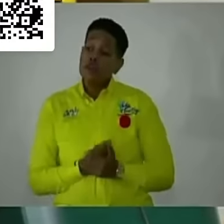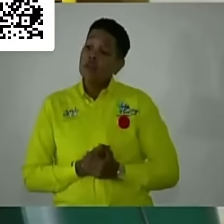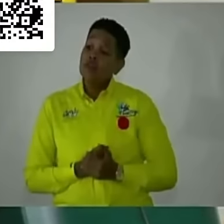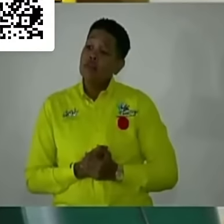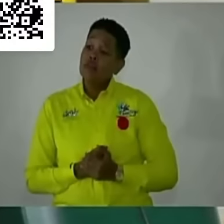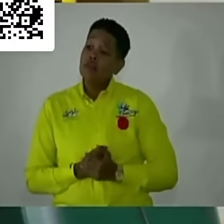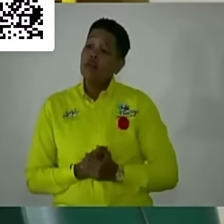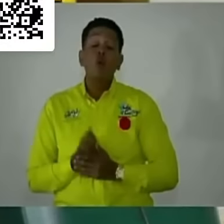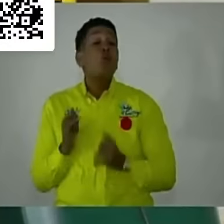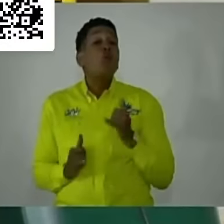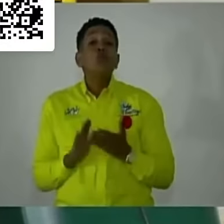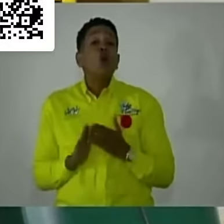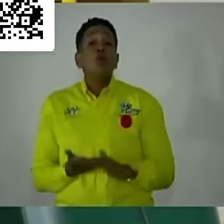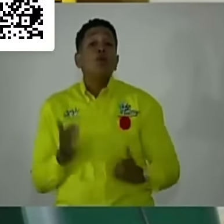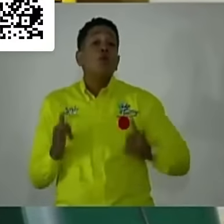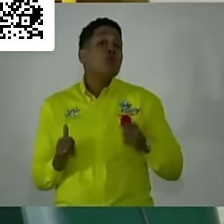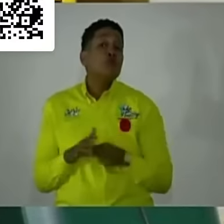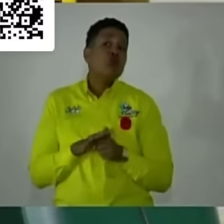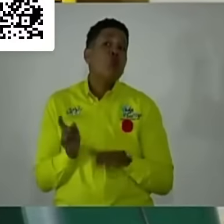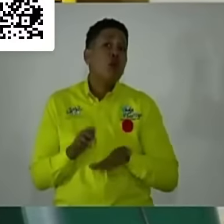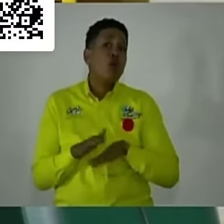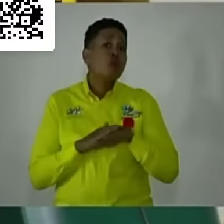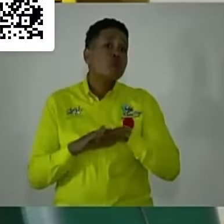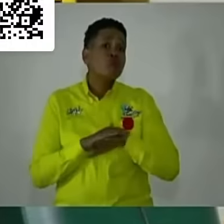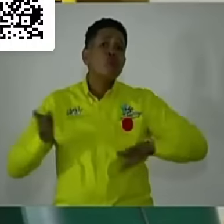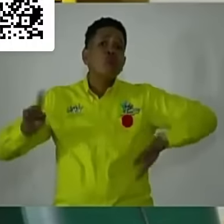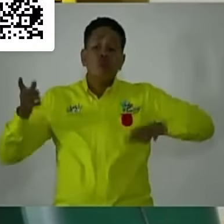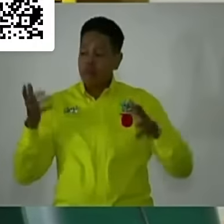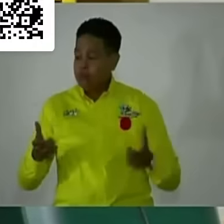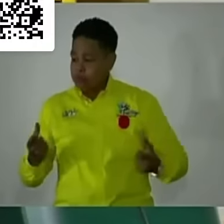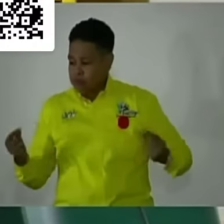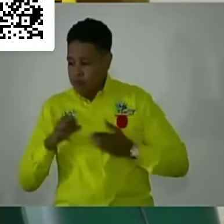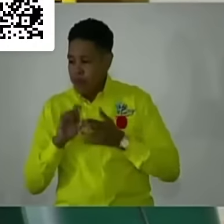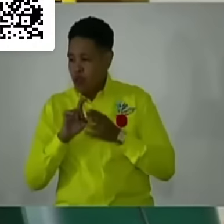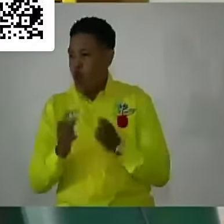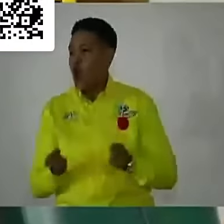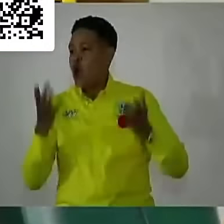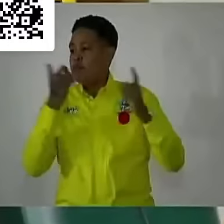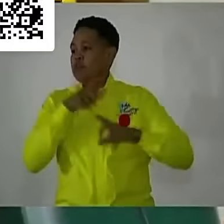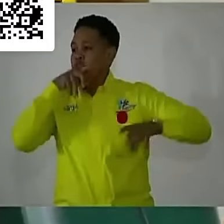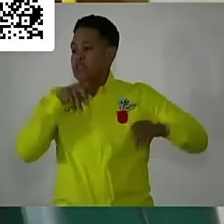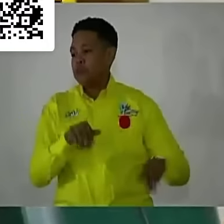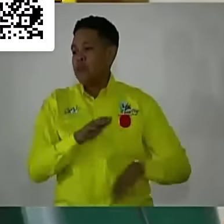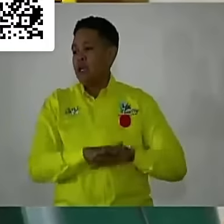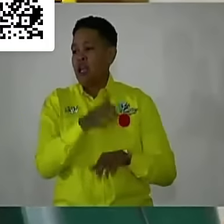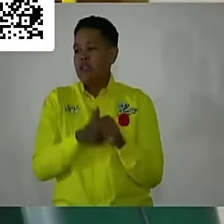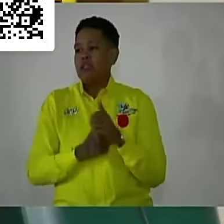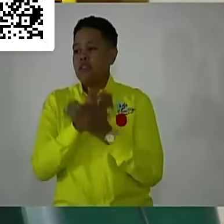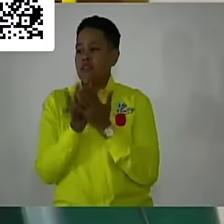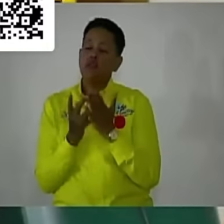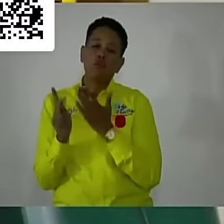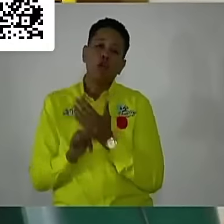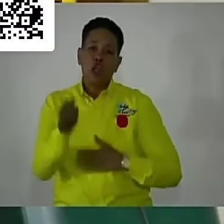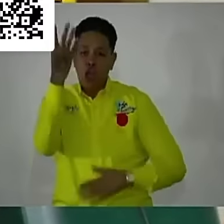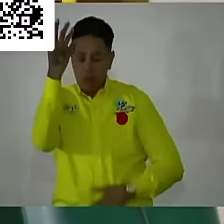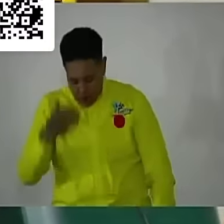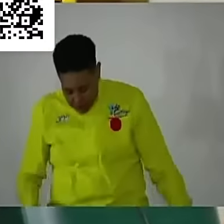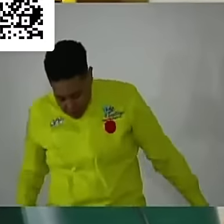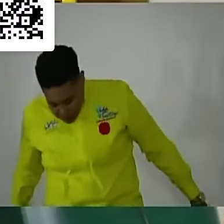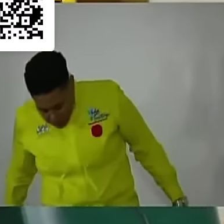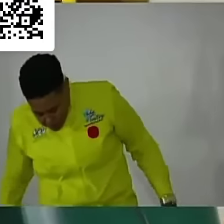Which communities, which constituencies were they done in, and how much was spent on each of these projects? Because I